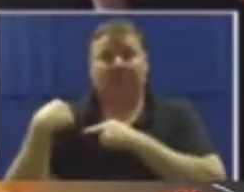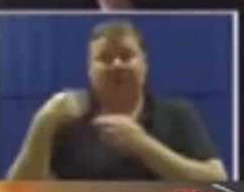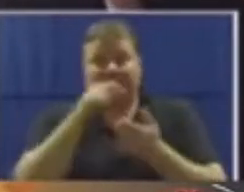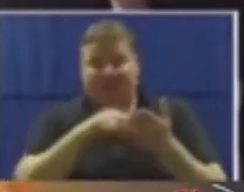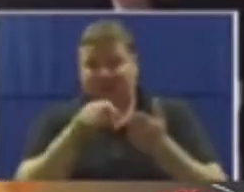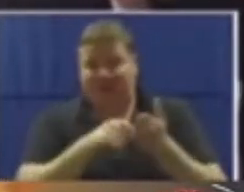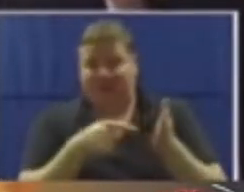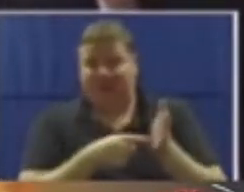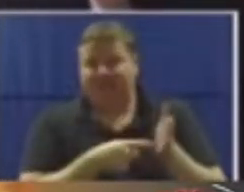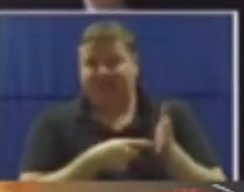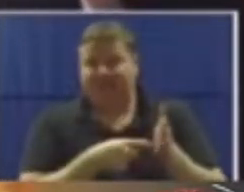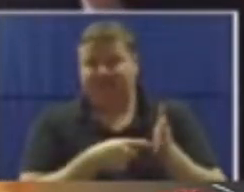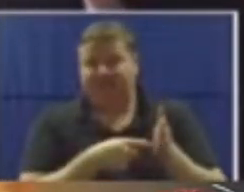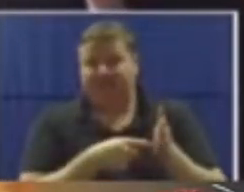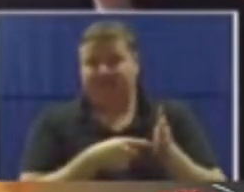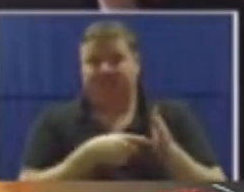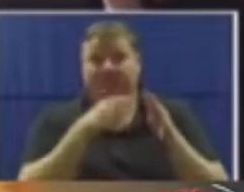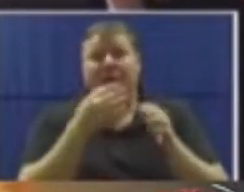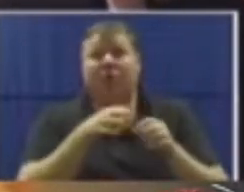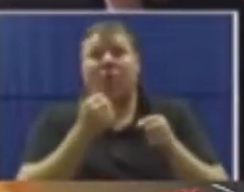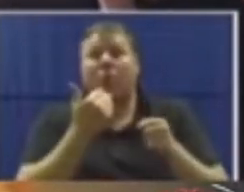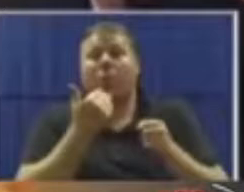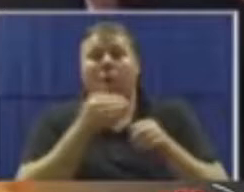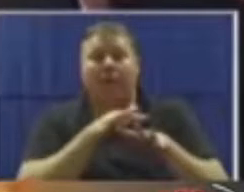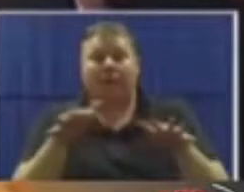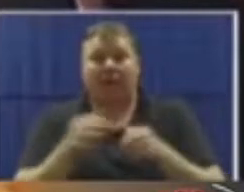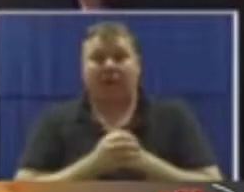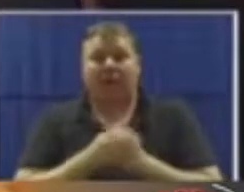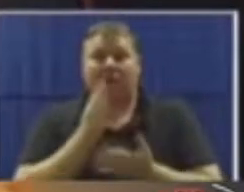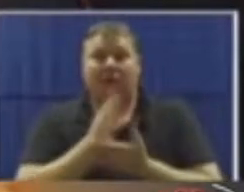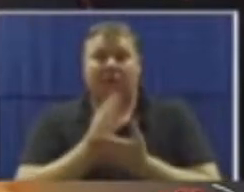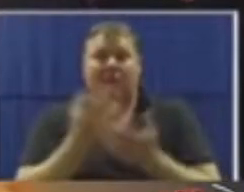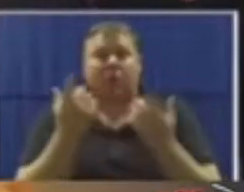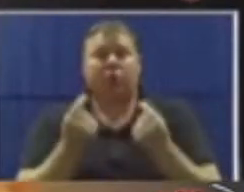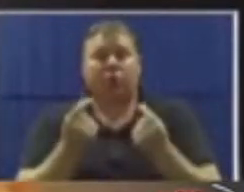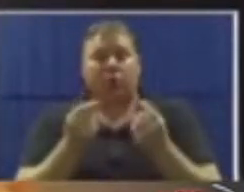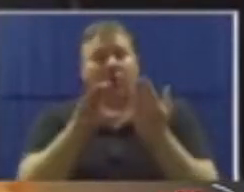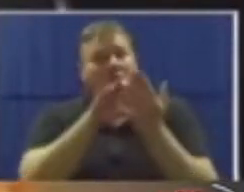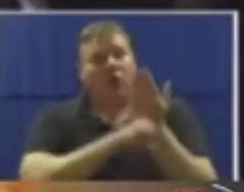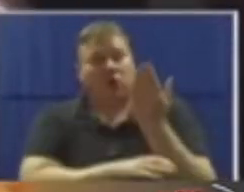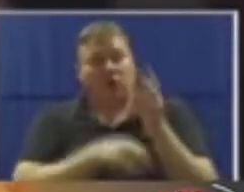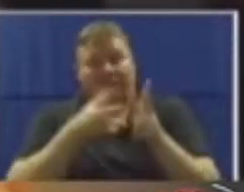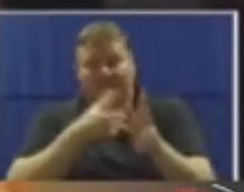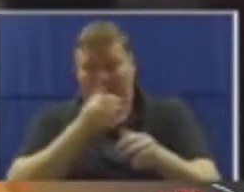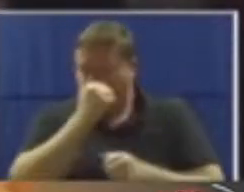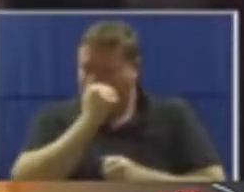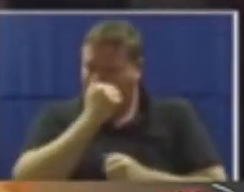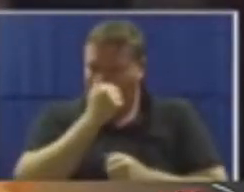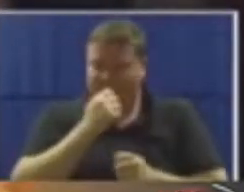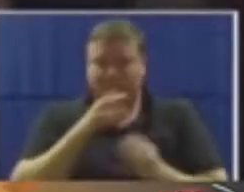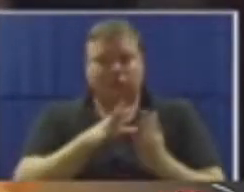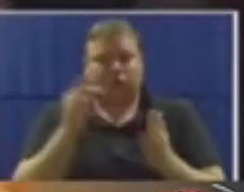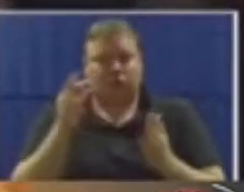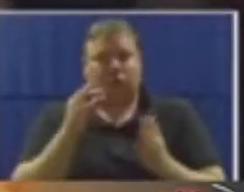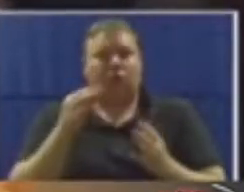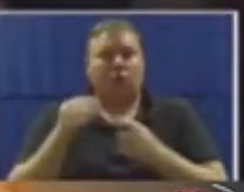elected representatives of the people. And we are supposed to do the following in terms of the Constitution. We are supposed to choose a president.